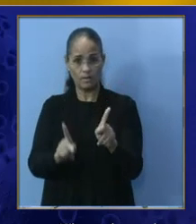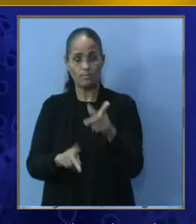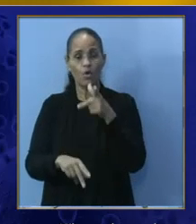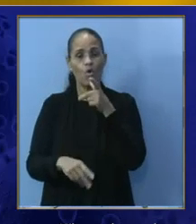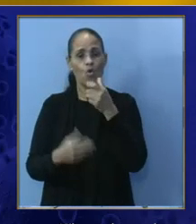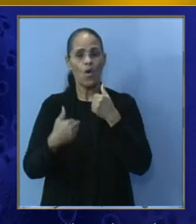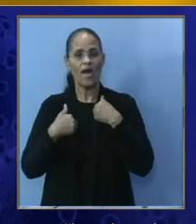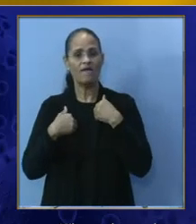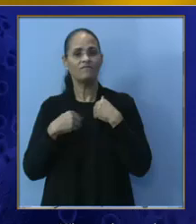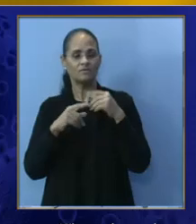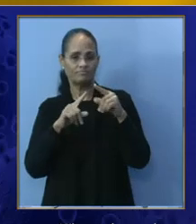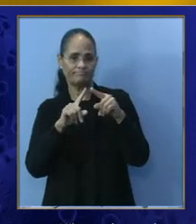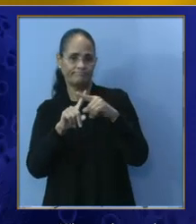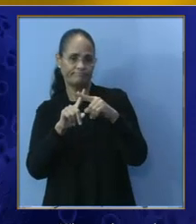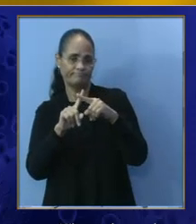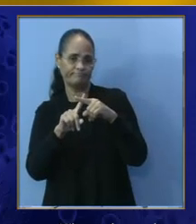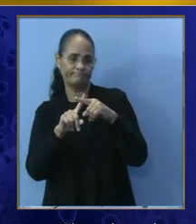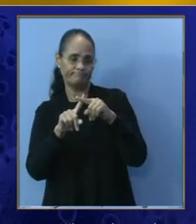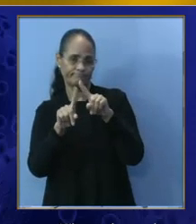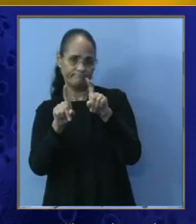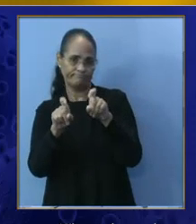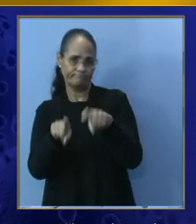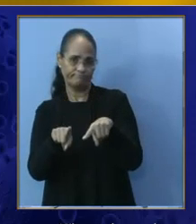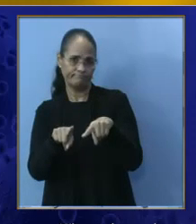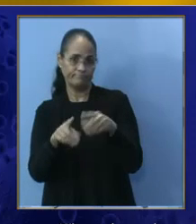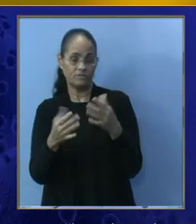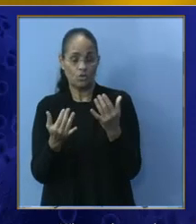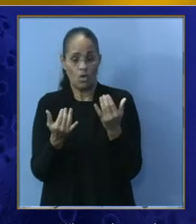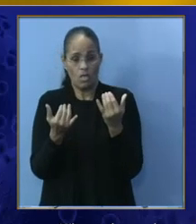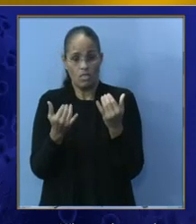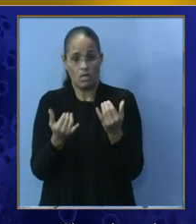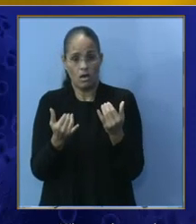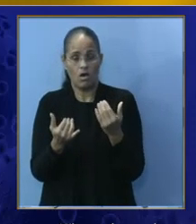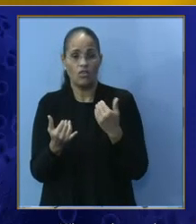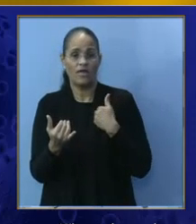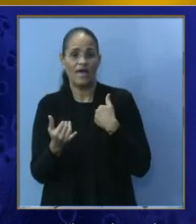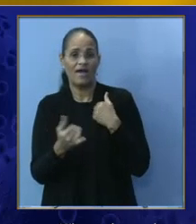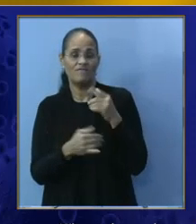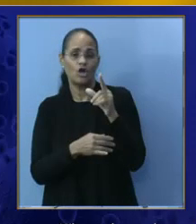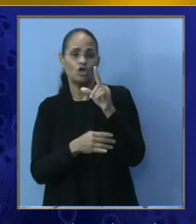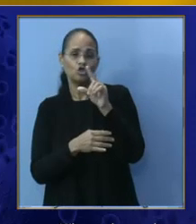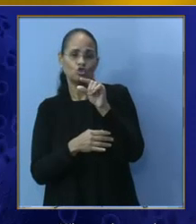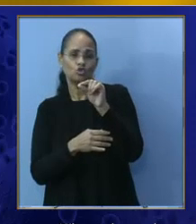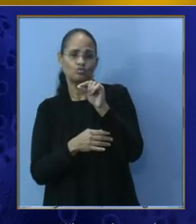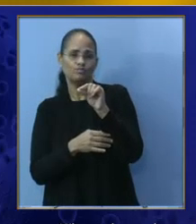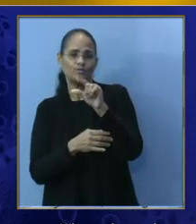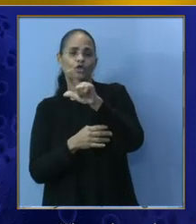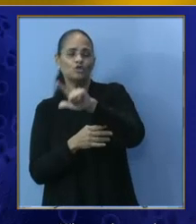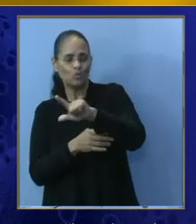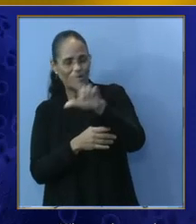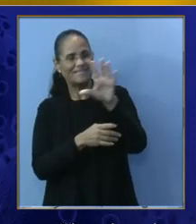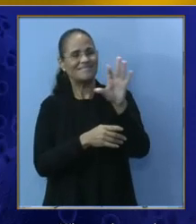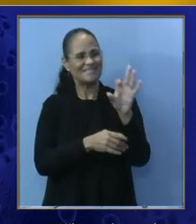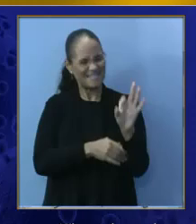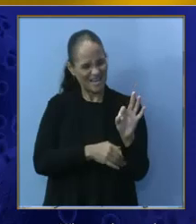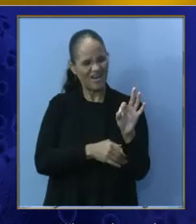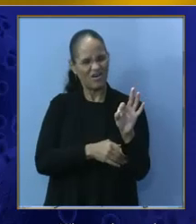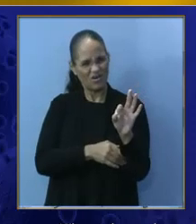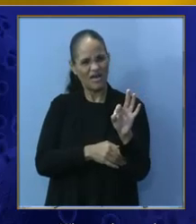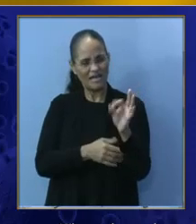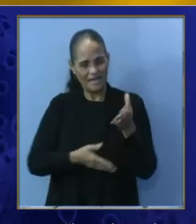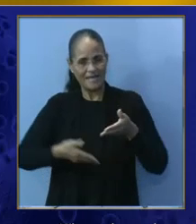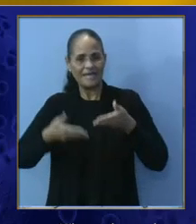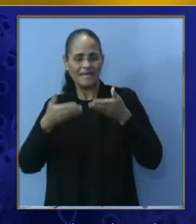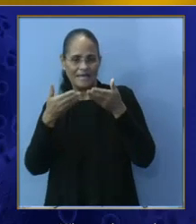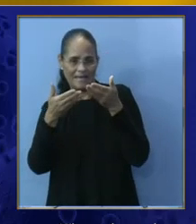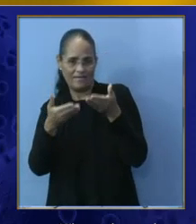have tested positive. Thus far, there have been 29 codes given to individuals